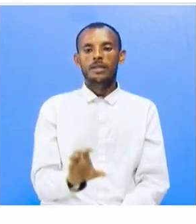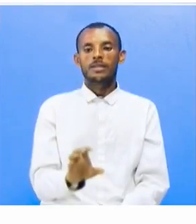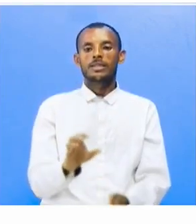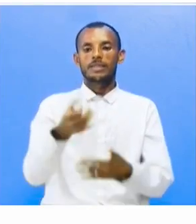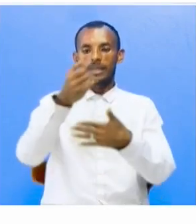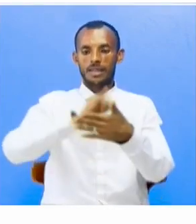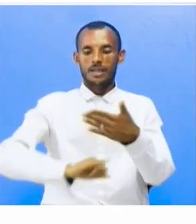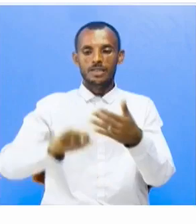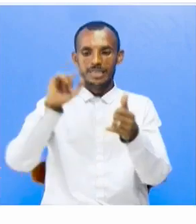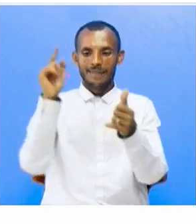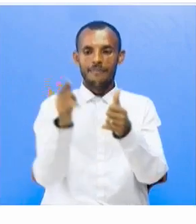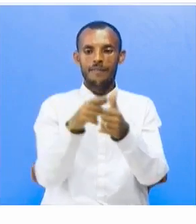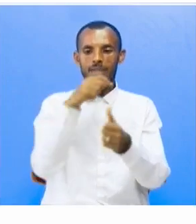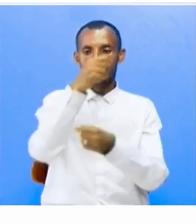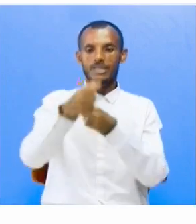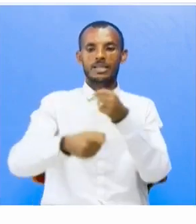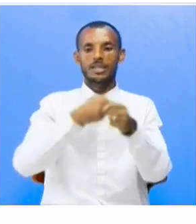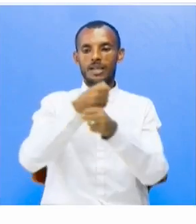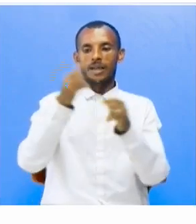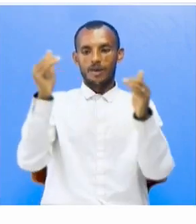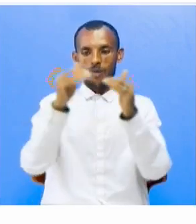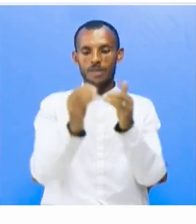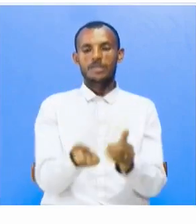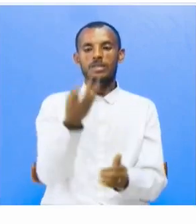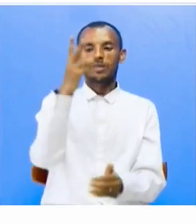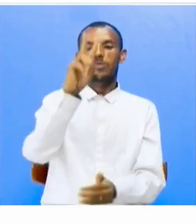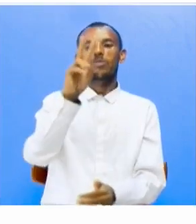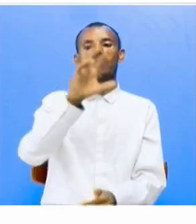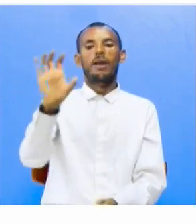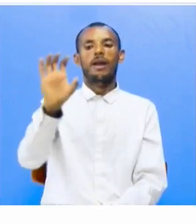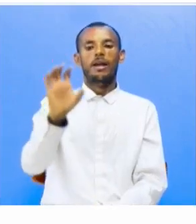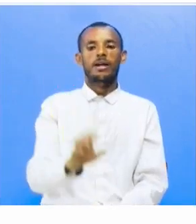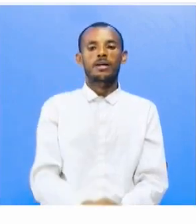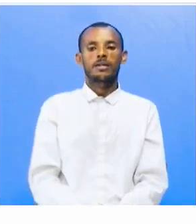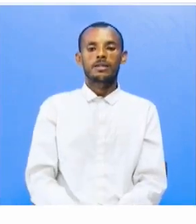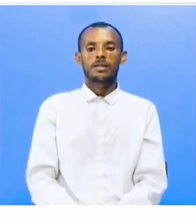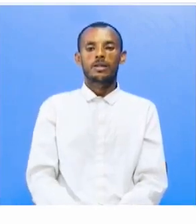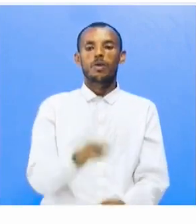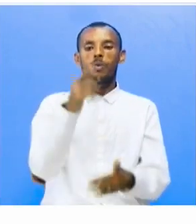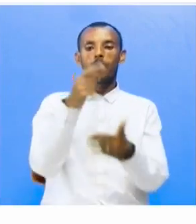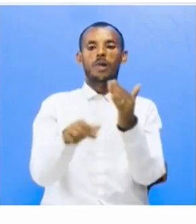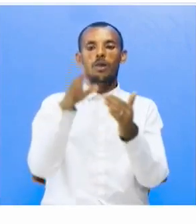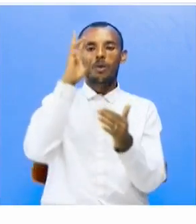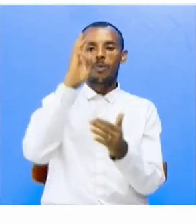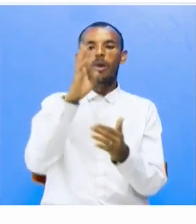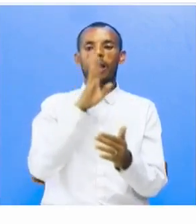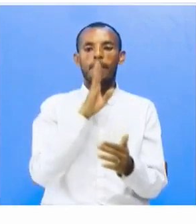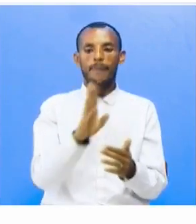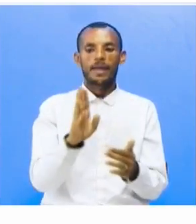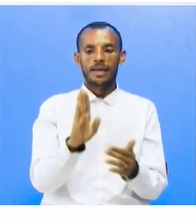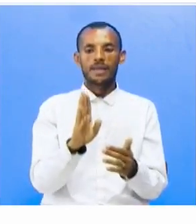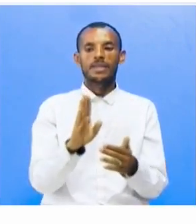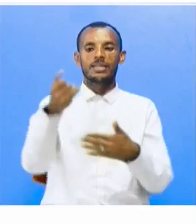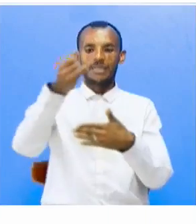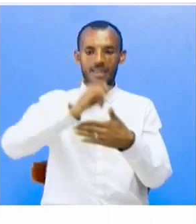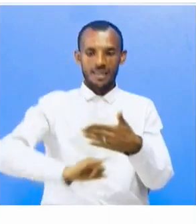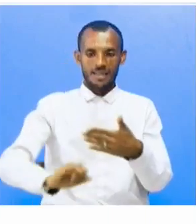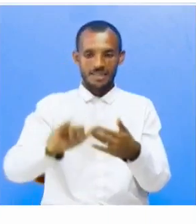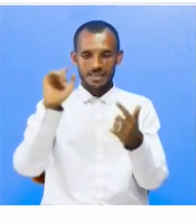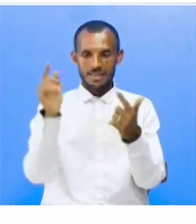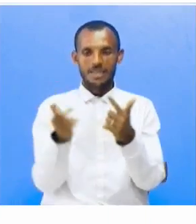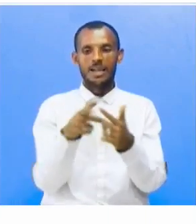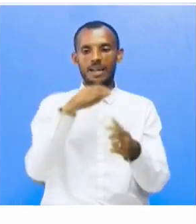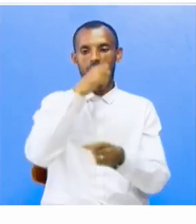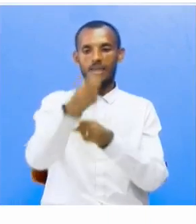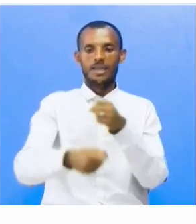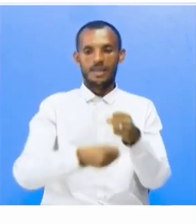the first year will be 200. So, what will be the interest for second year?